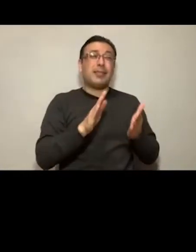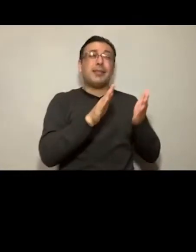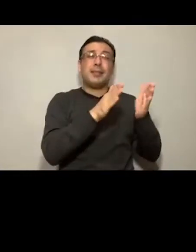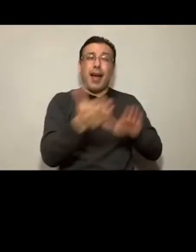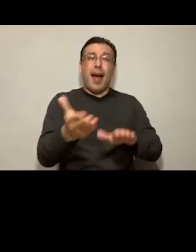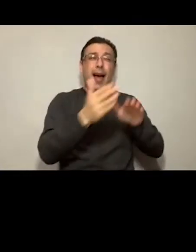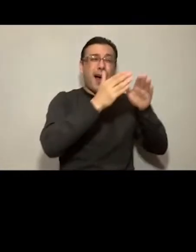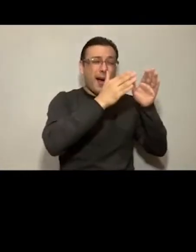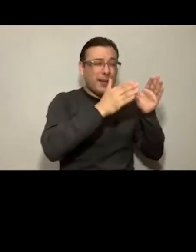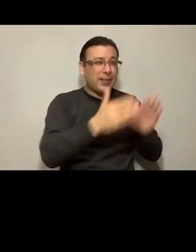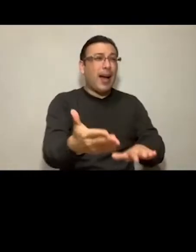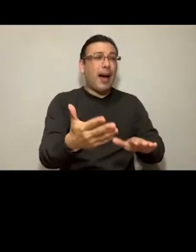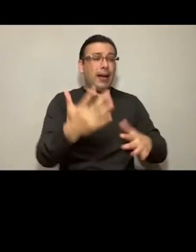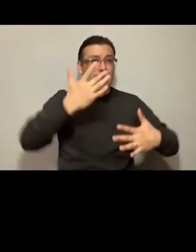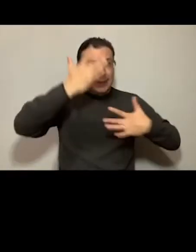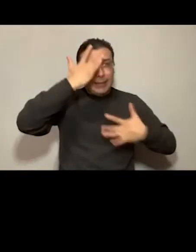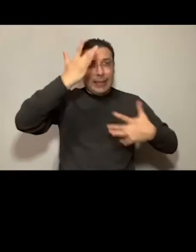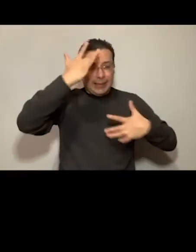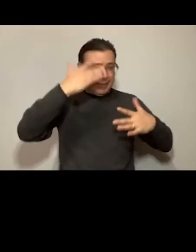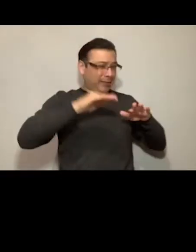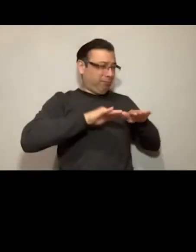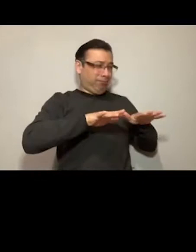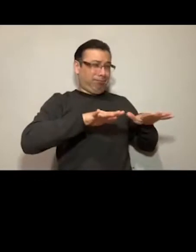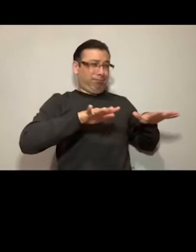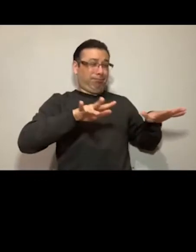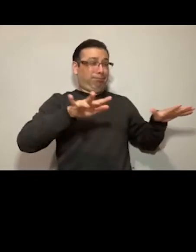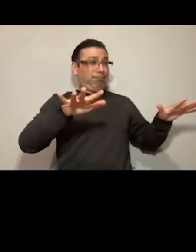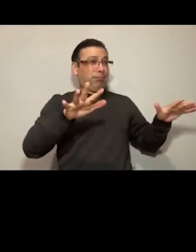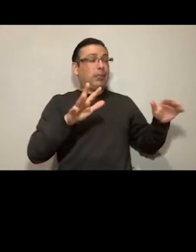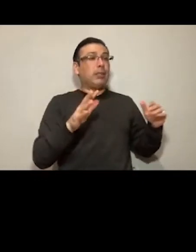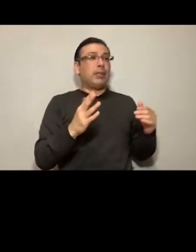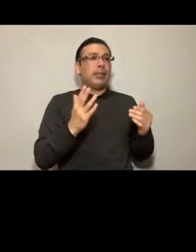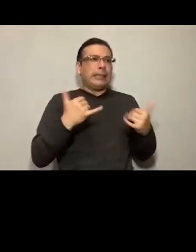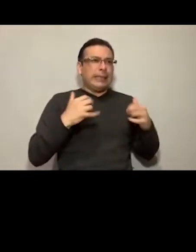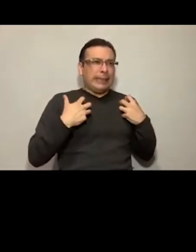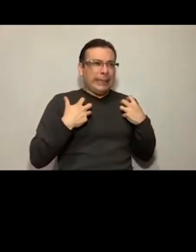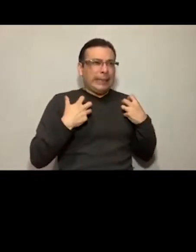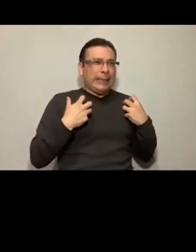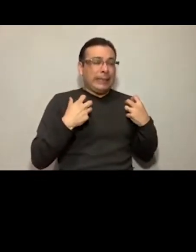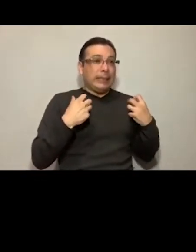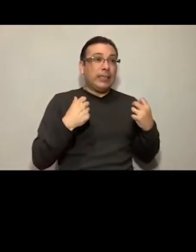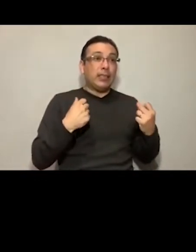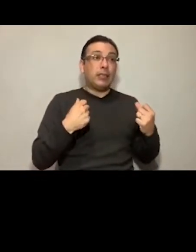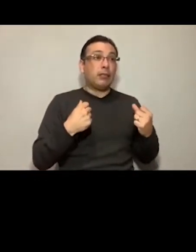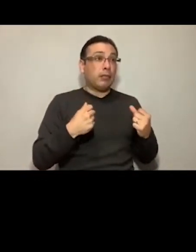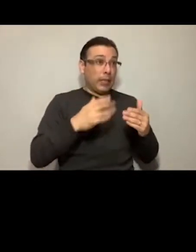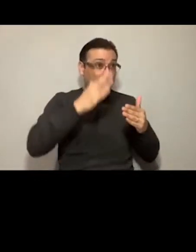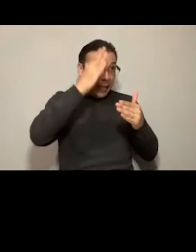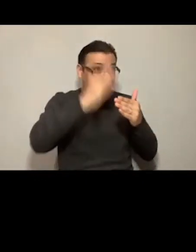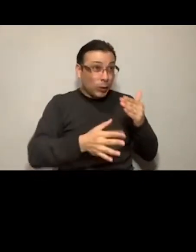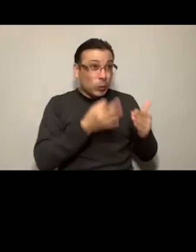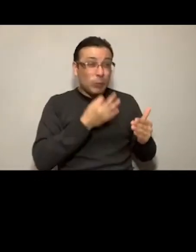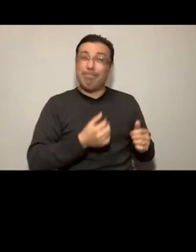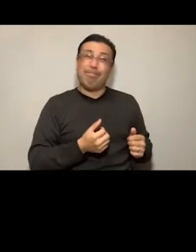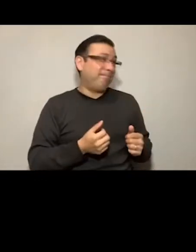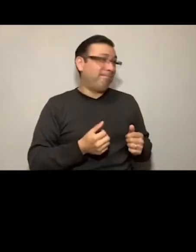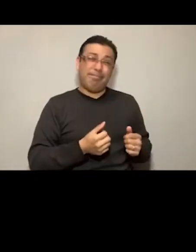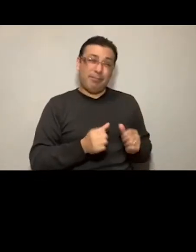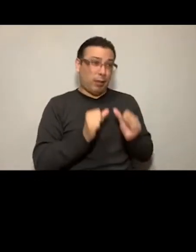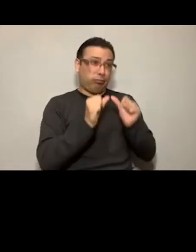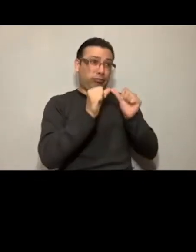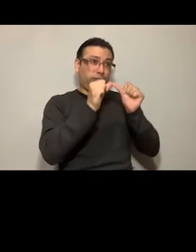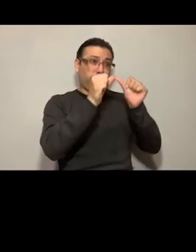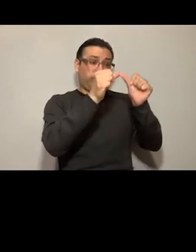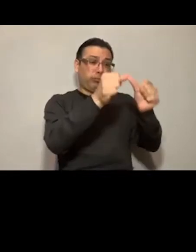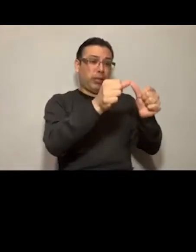the amount of those who are recovering is something that's going to be an endless journey from here on out. It's the new normal, they say, right? This is not a normal that